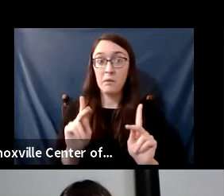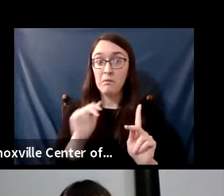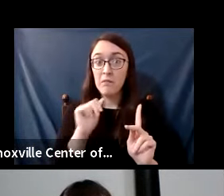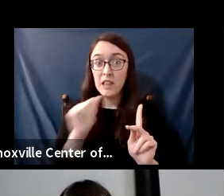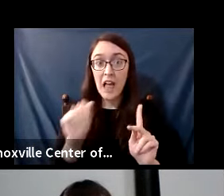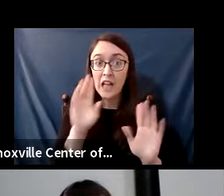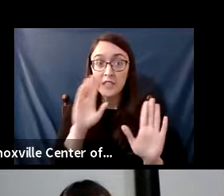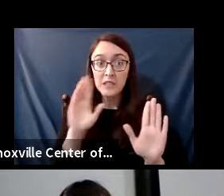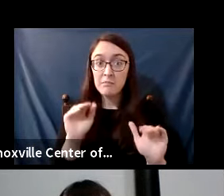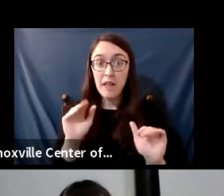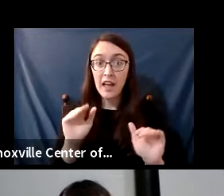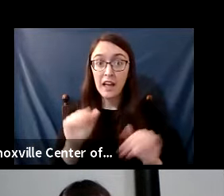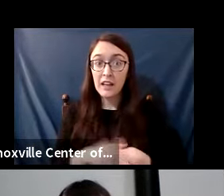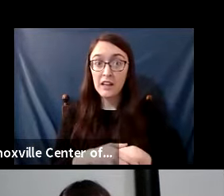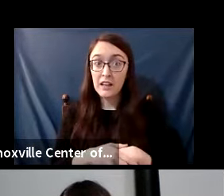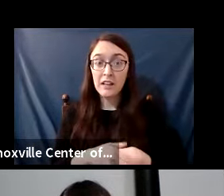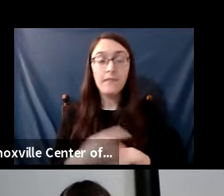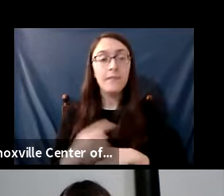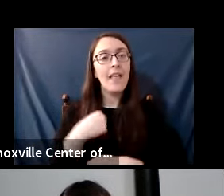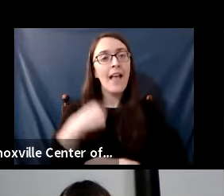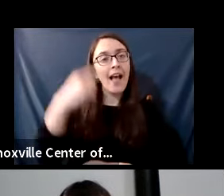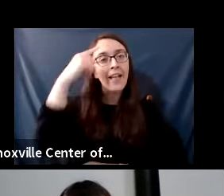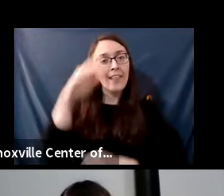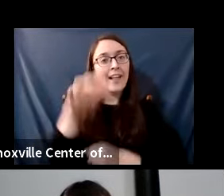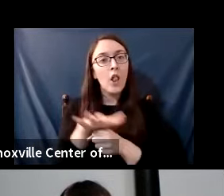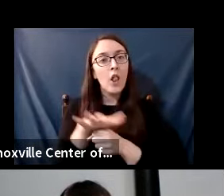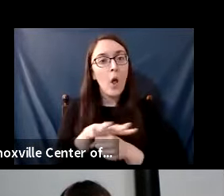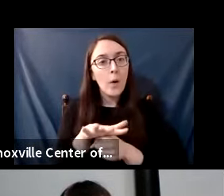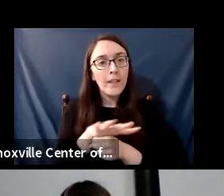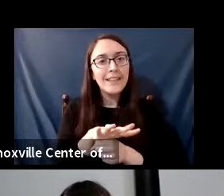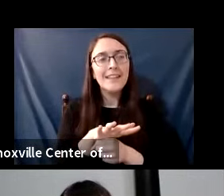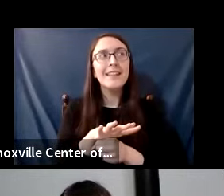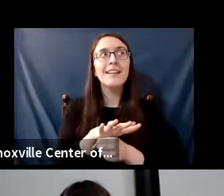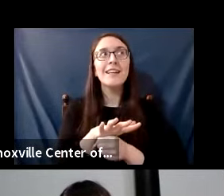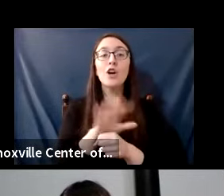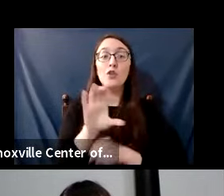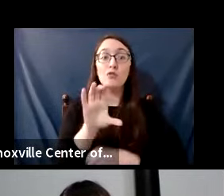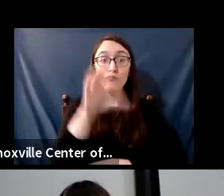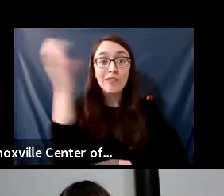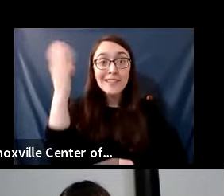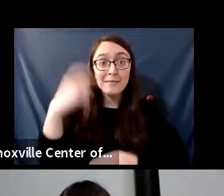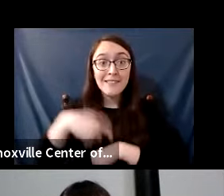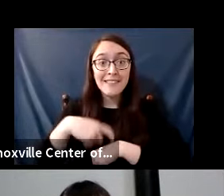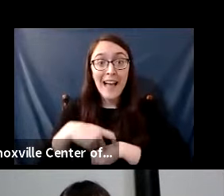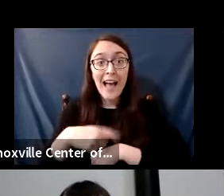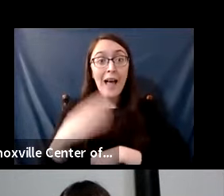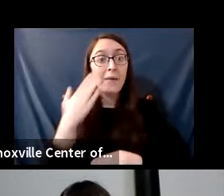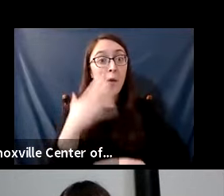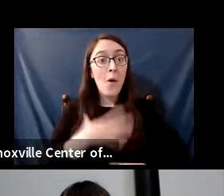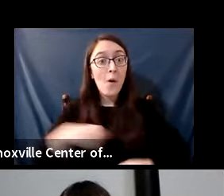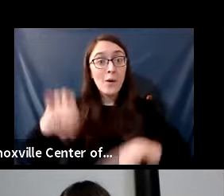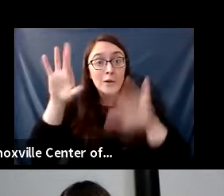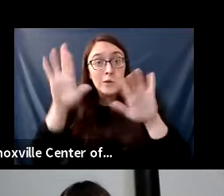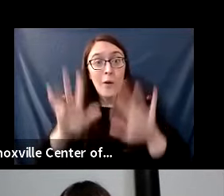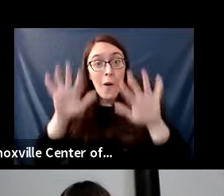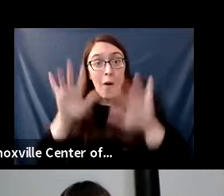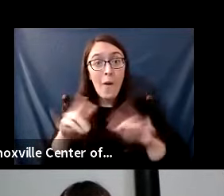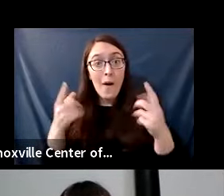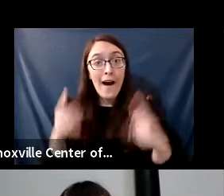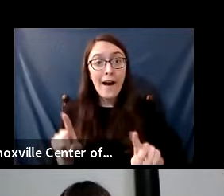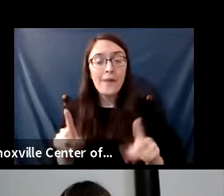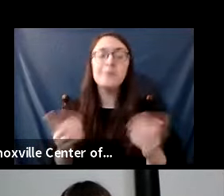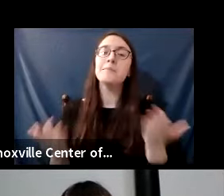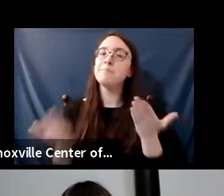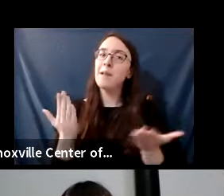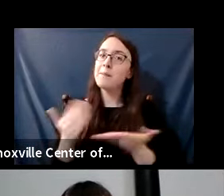So here locally, I do think that the snow right around Christmas probably helped us. Now, if it had only been Knoxville